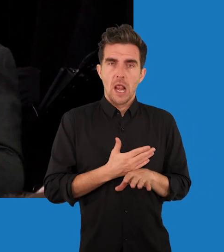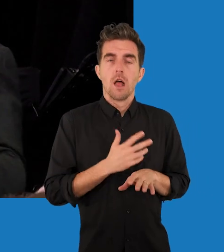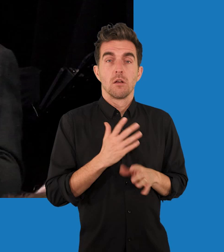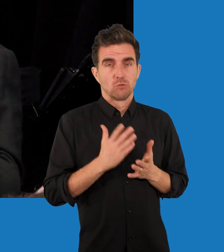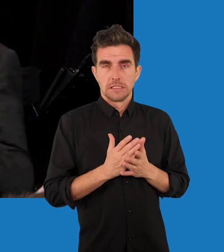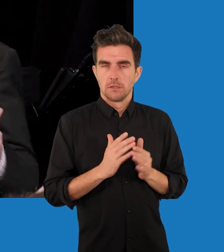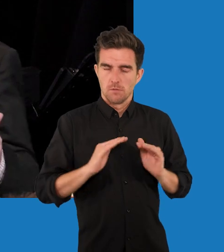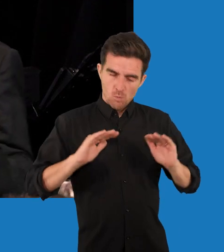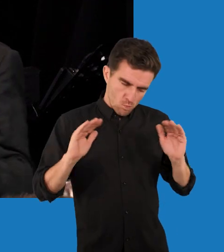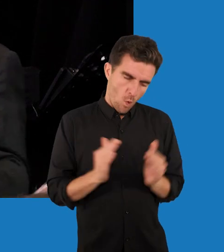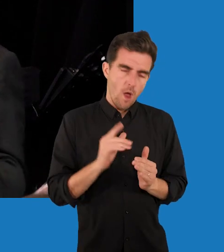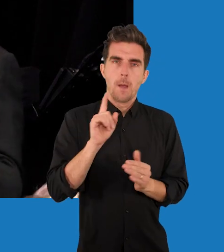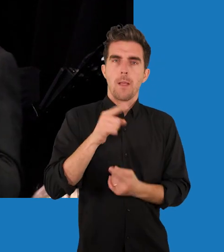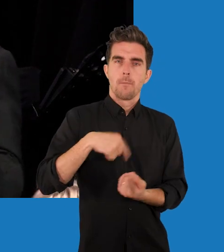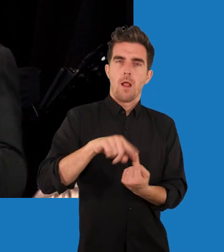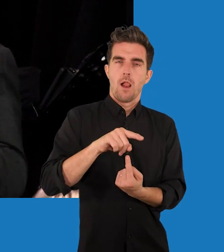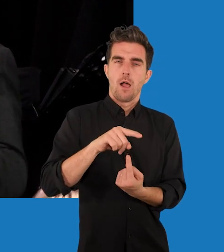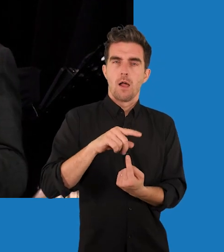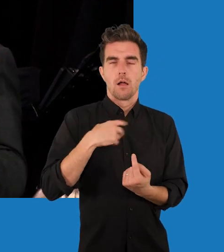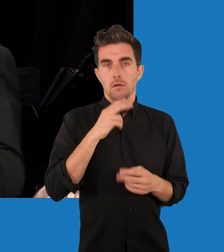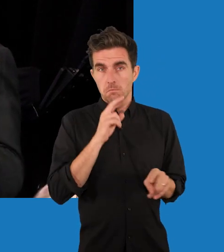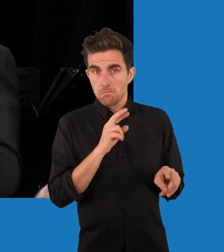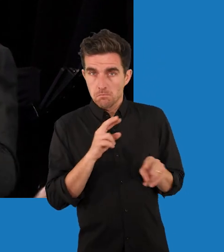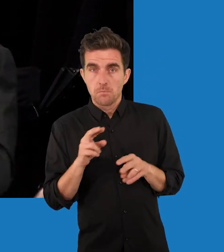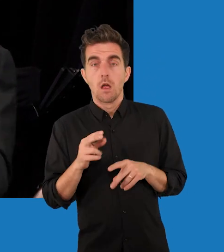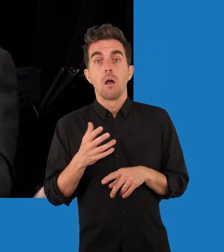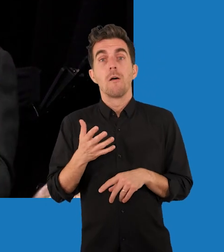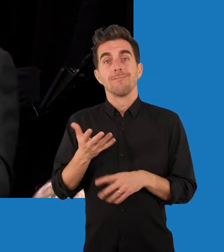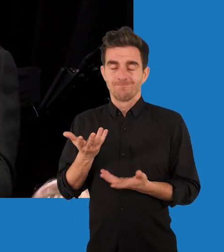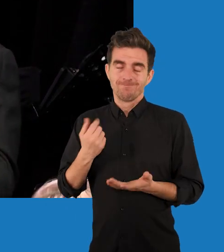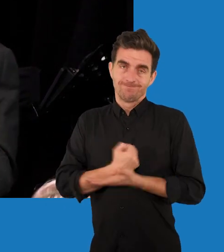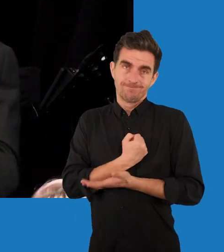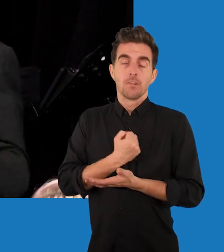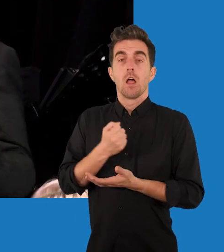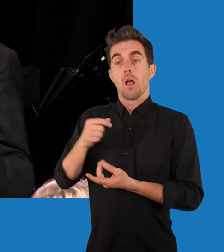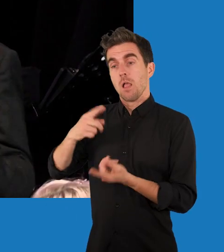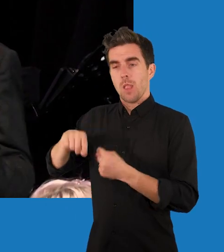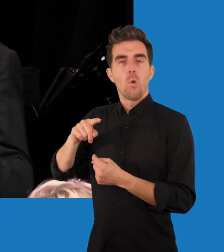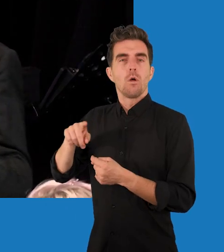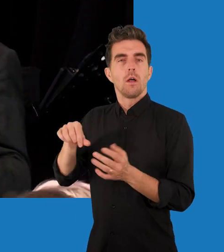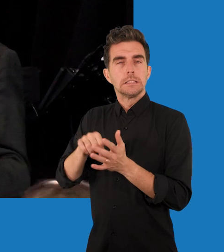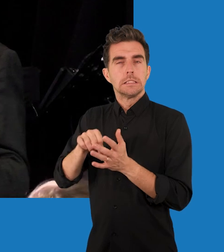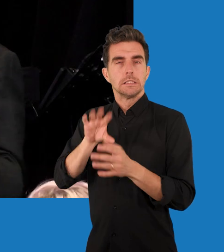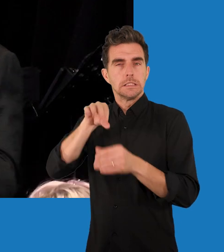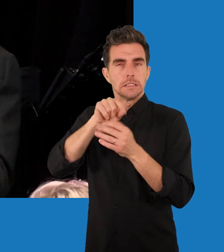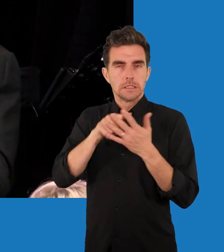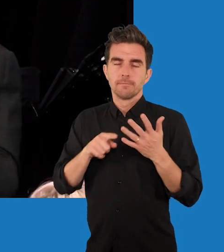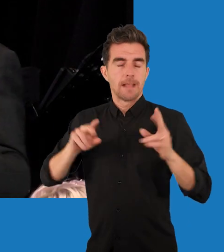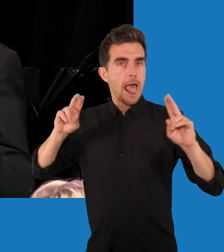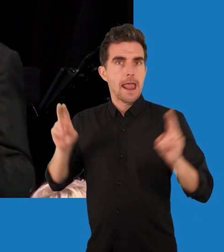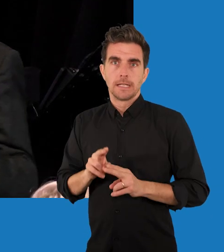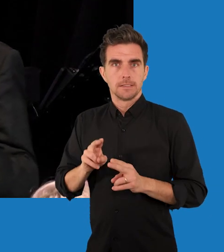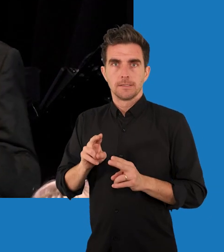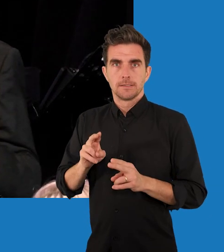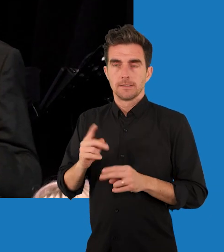with some initial data, and it's a small group sample, that those from more deprived neighbourhoods are less likely to receive this device. So we need to pay